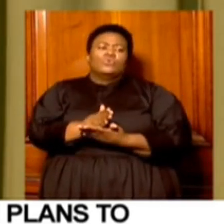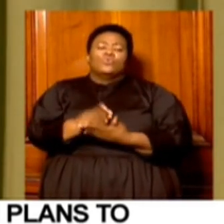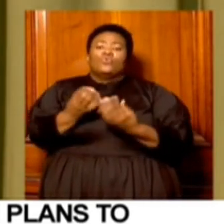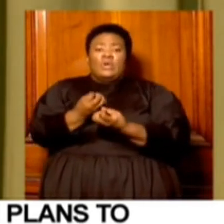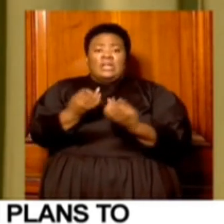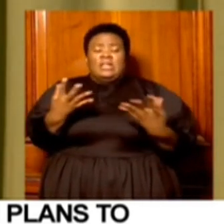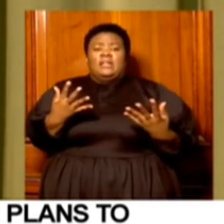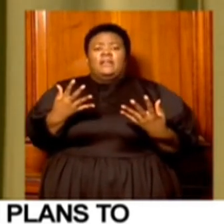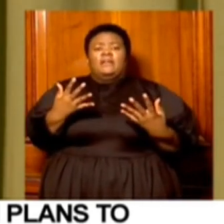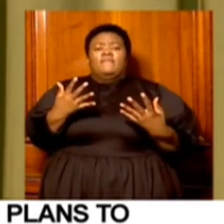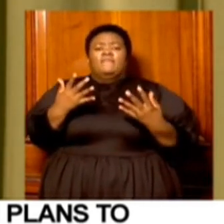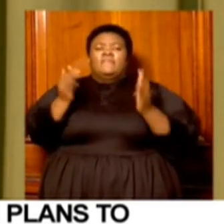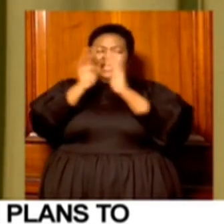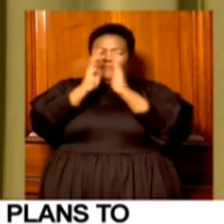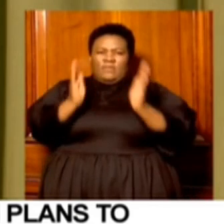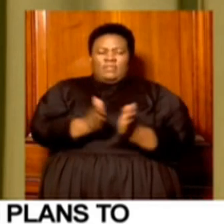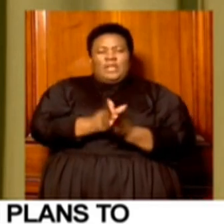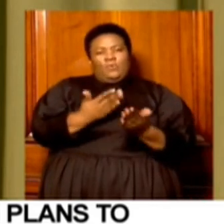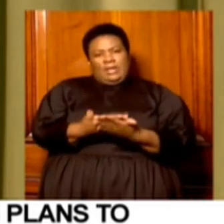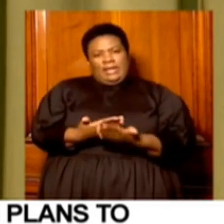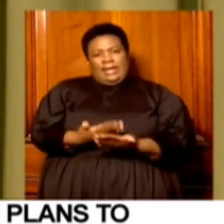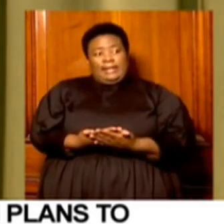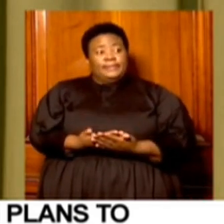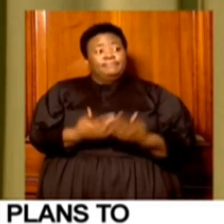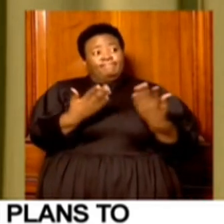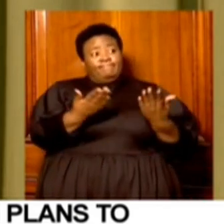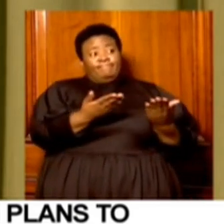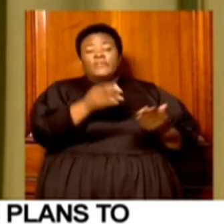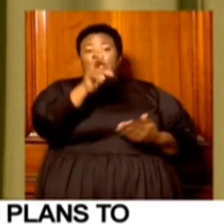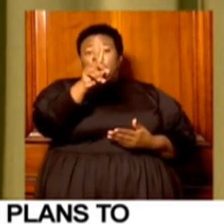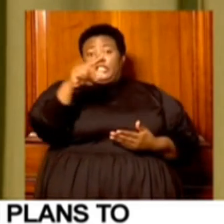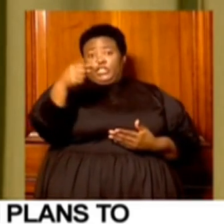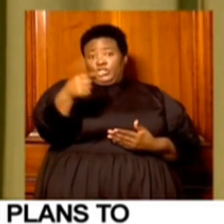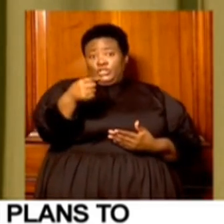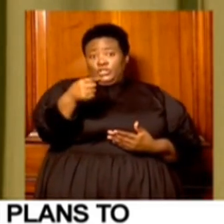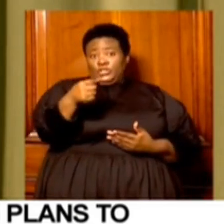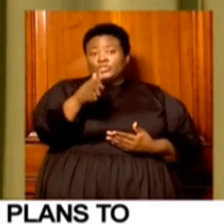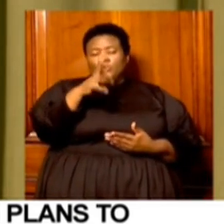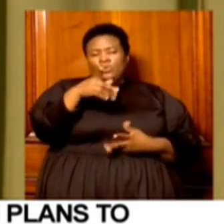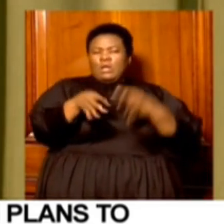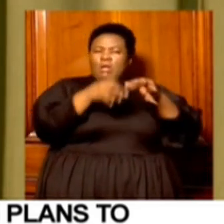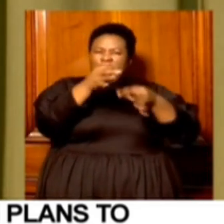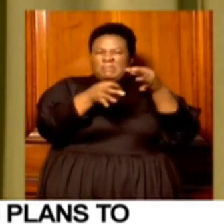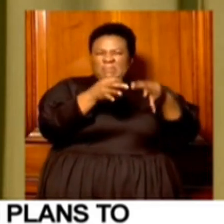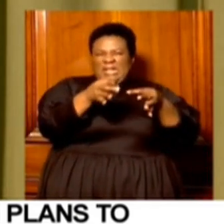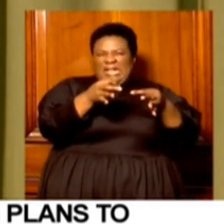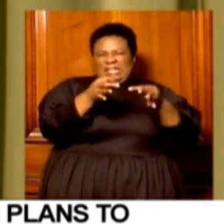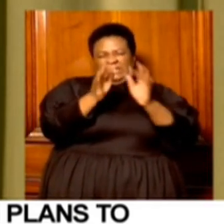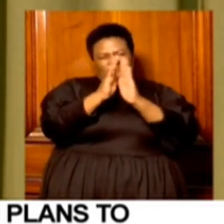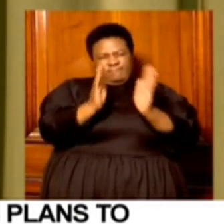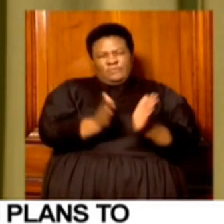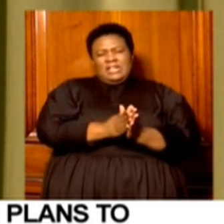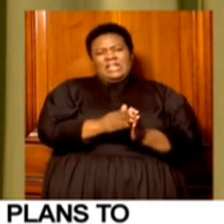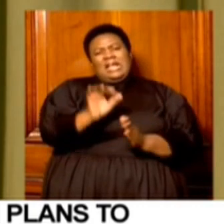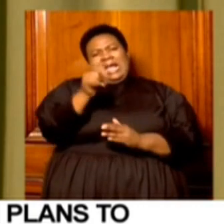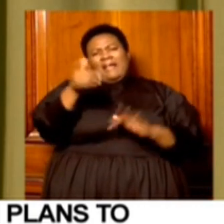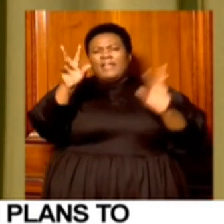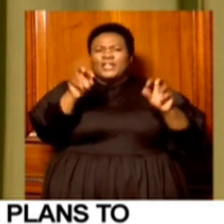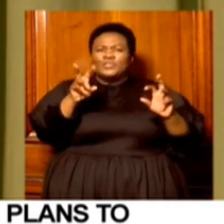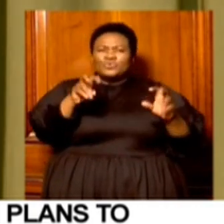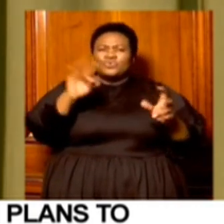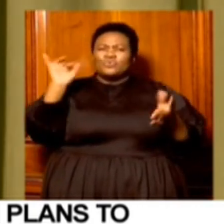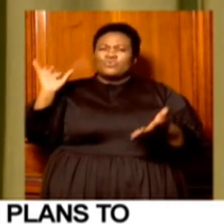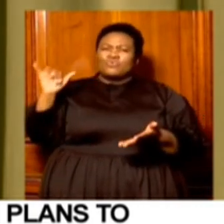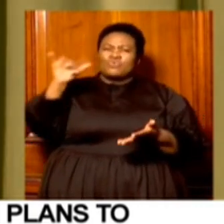we can provide as government. DG will address all the other issues in terms of airline,